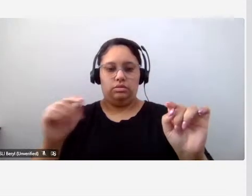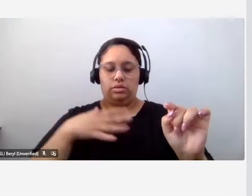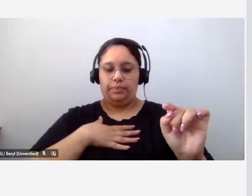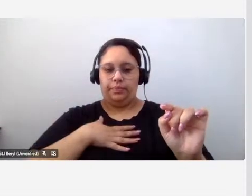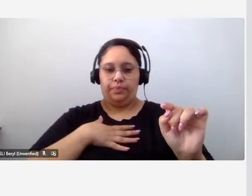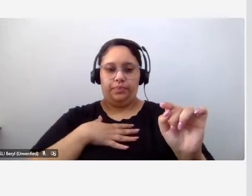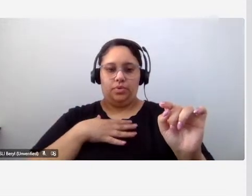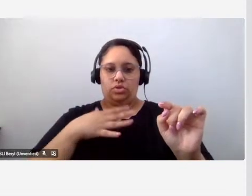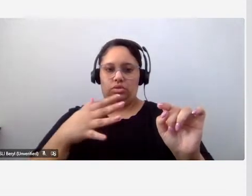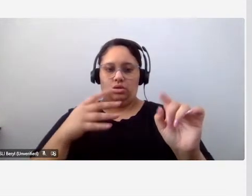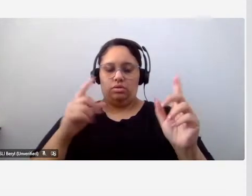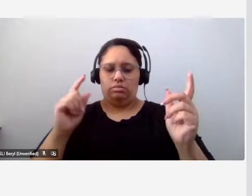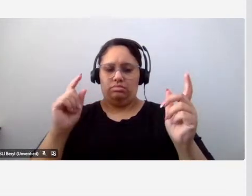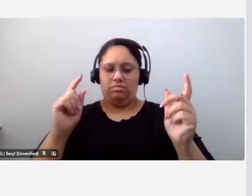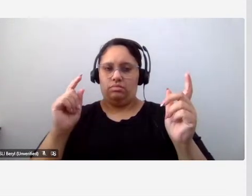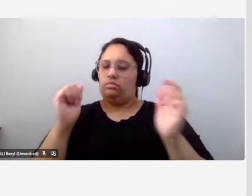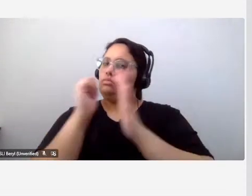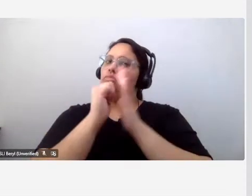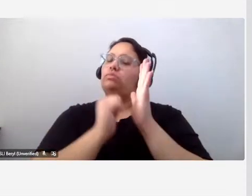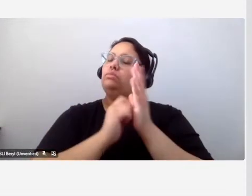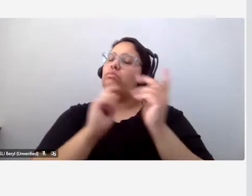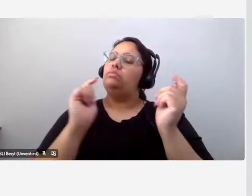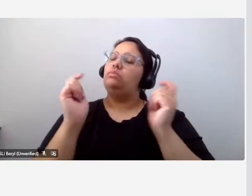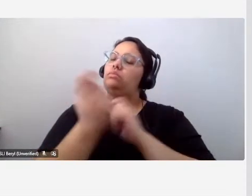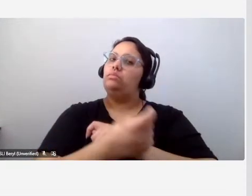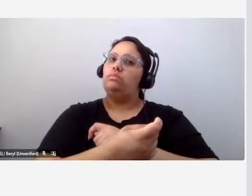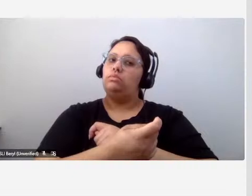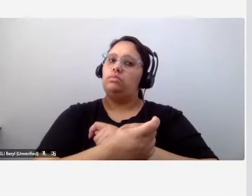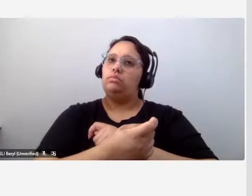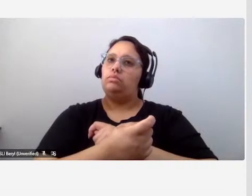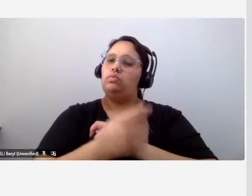to ensure representation.